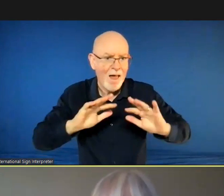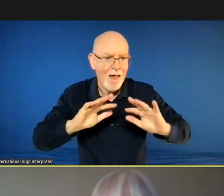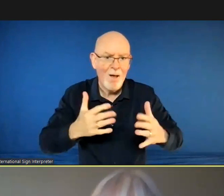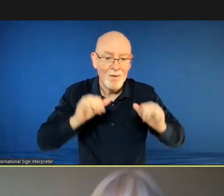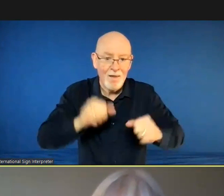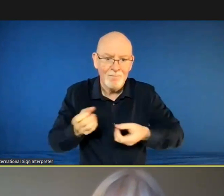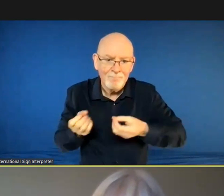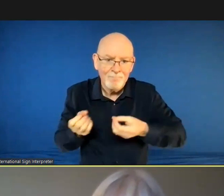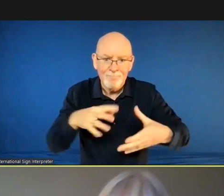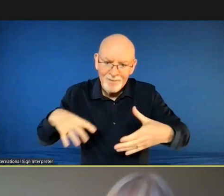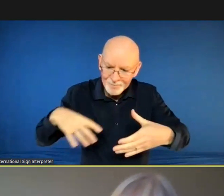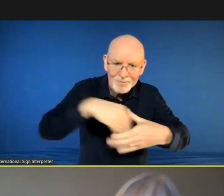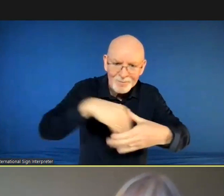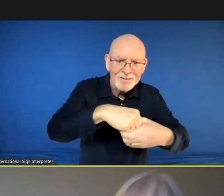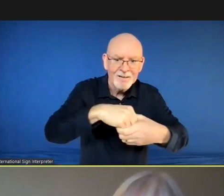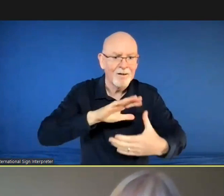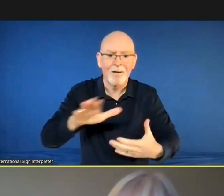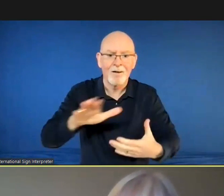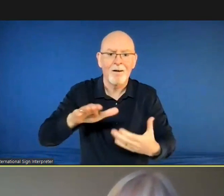which is so often the case.